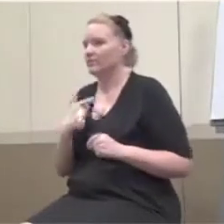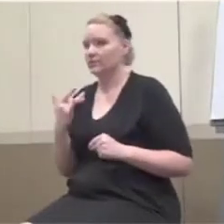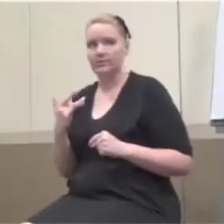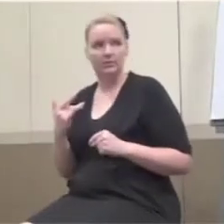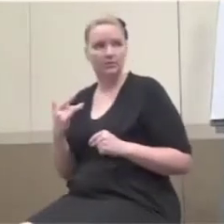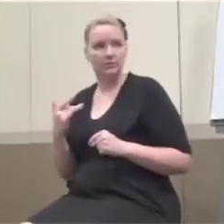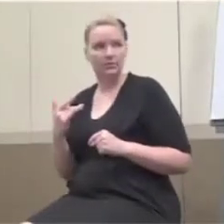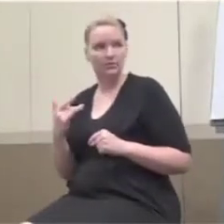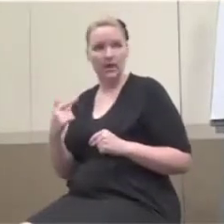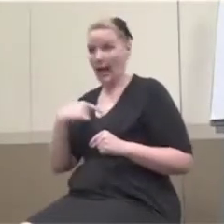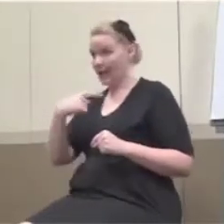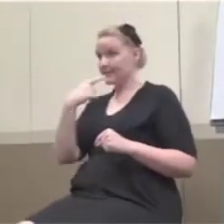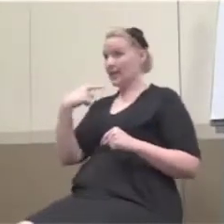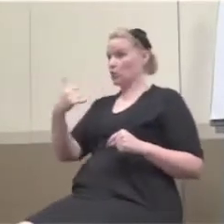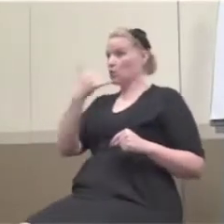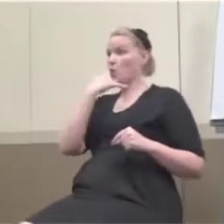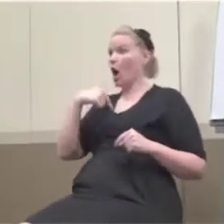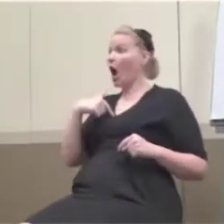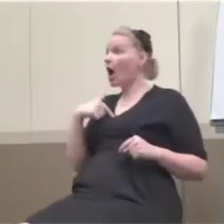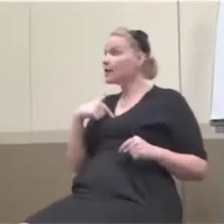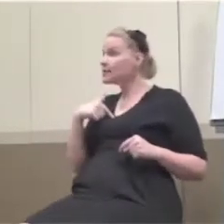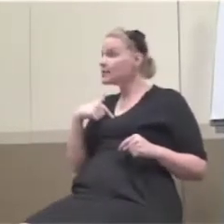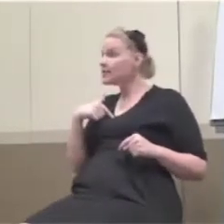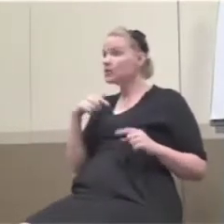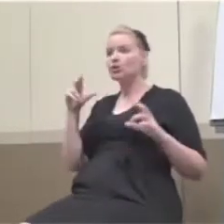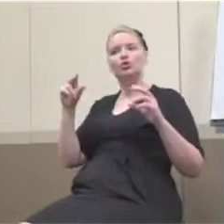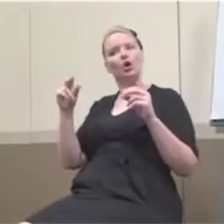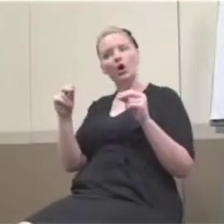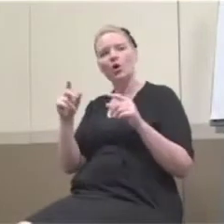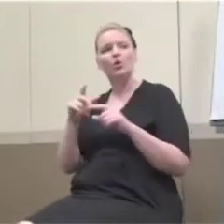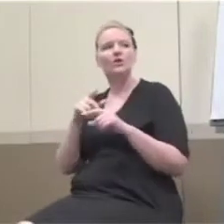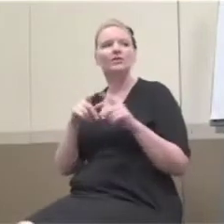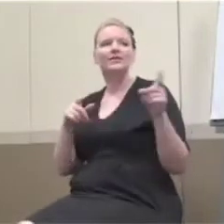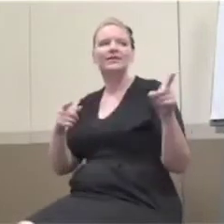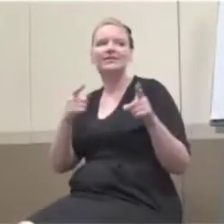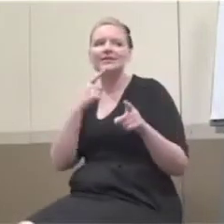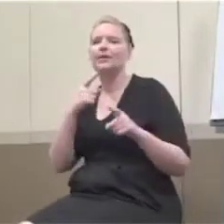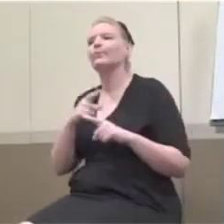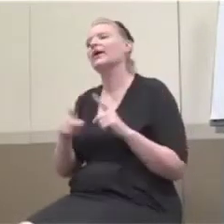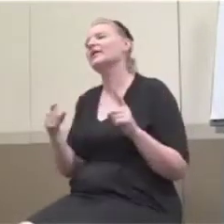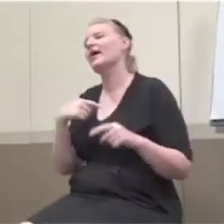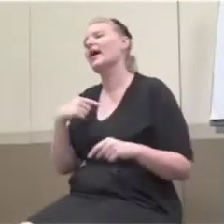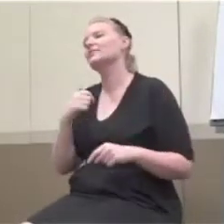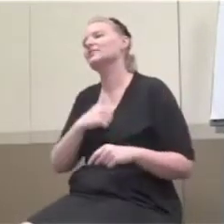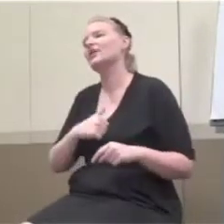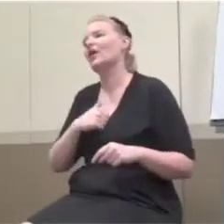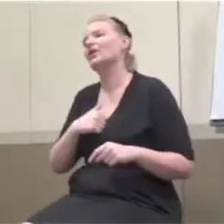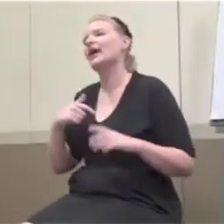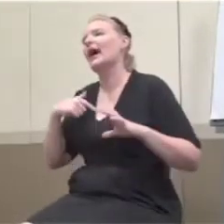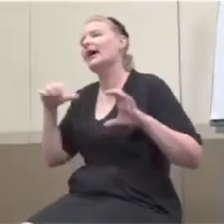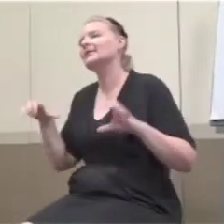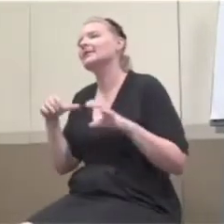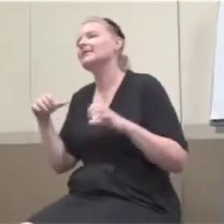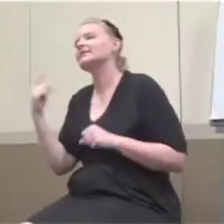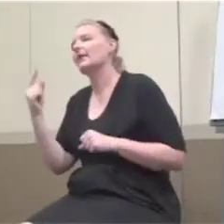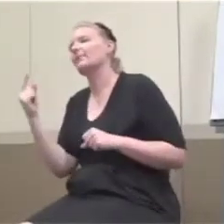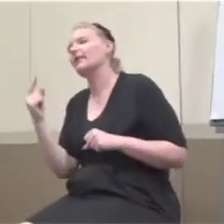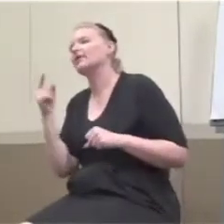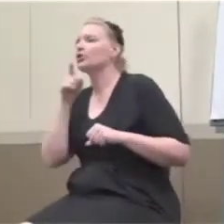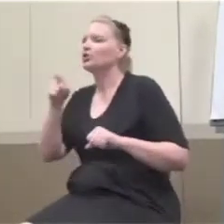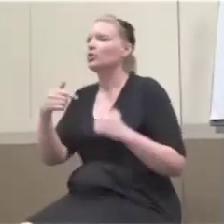wrong? Did I say I was wrong? No. I'm sorry you're so angry. The subtext is, I'm sorry, I did something, you